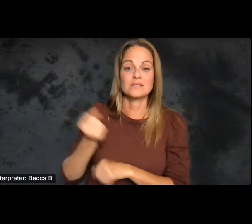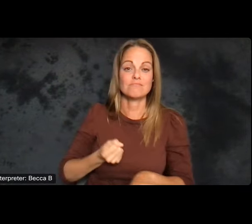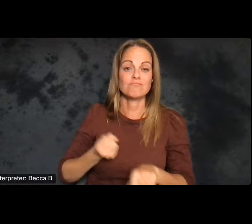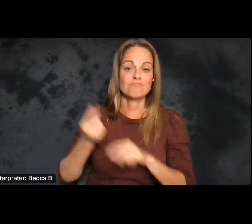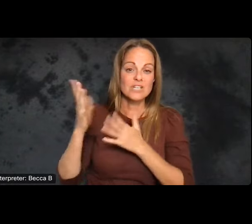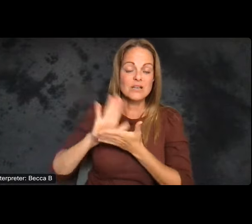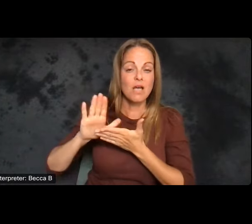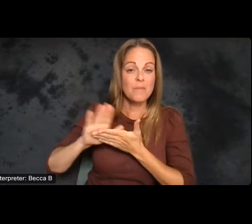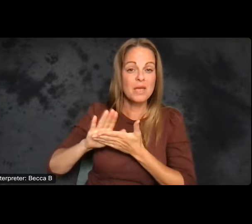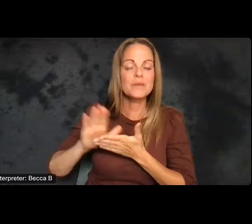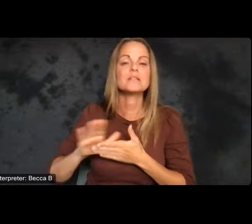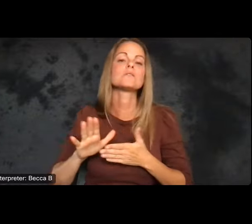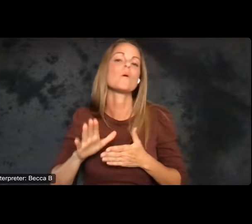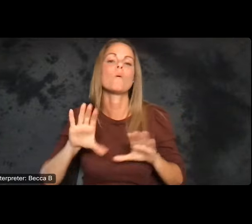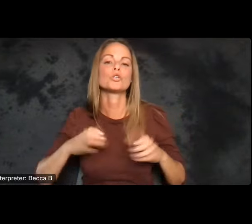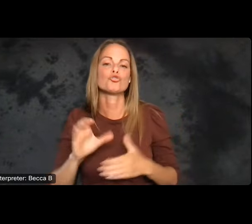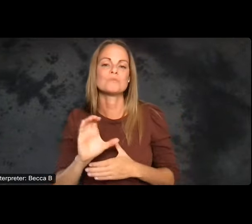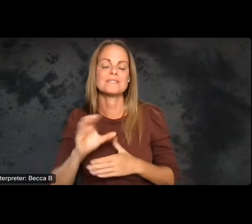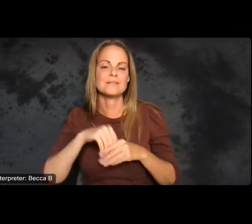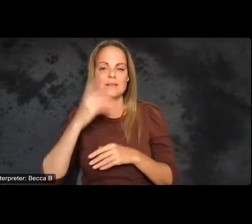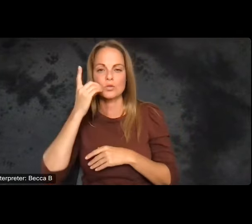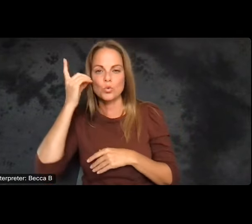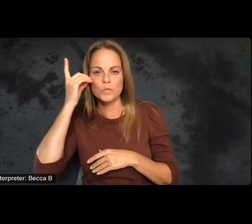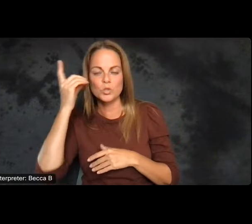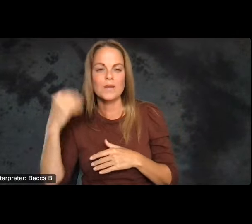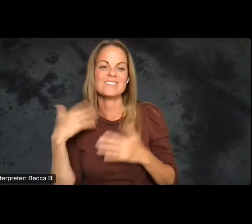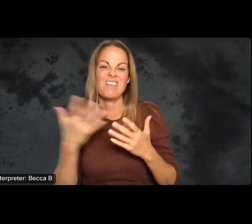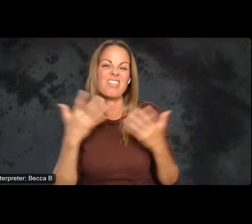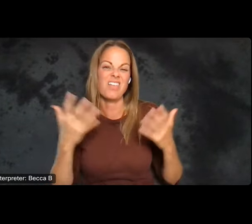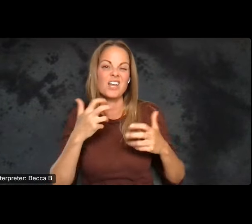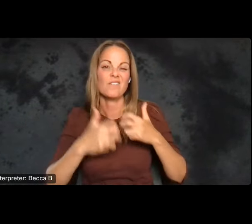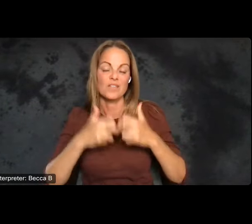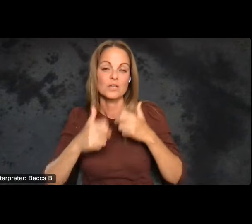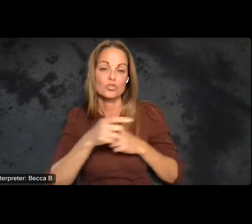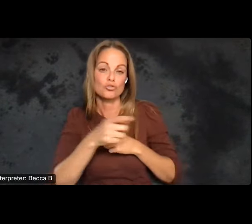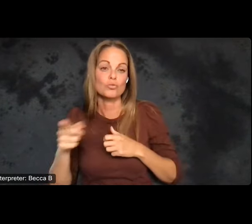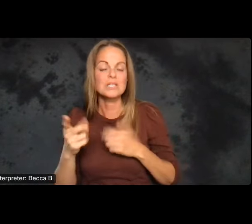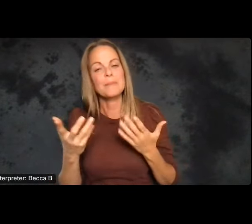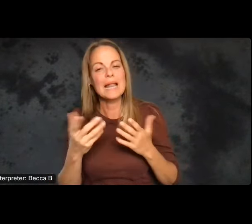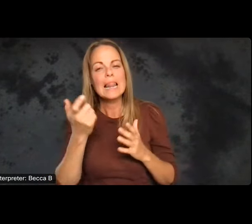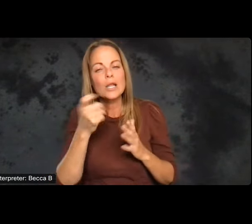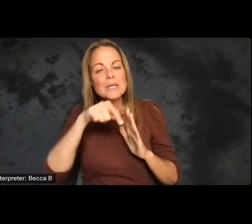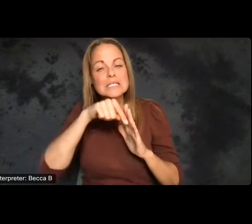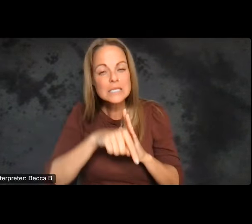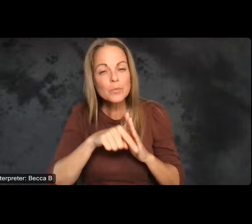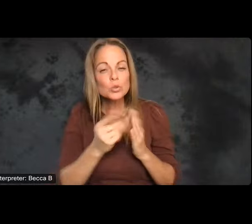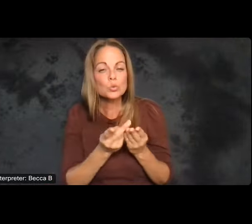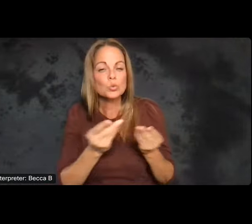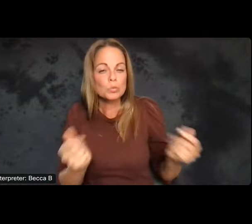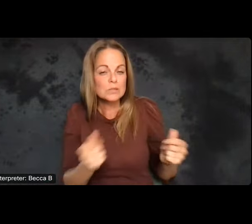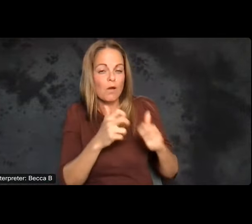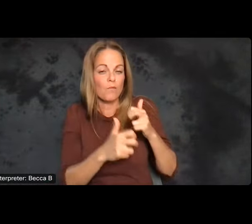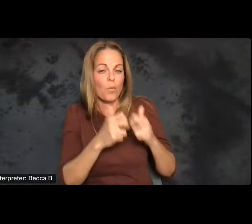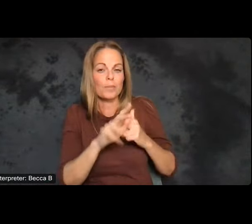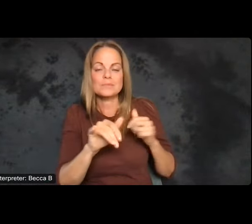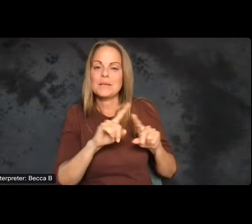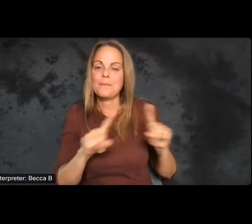in a dormitory. It's got a lot of those issues. So it would resolve, so that would go a little deeper to resolve some of those, but would not be